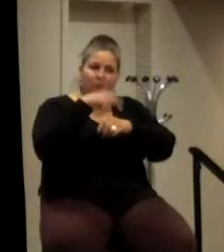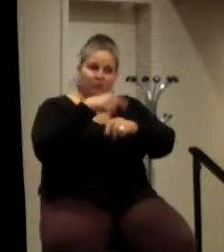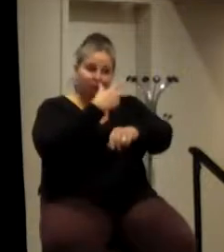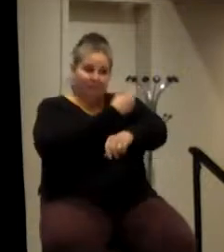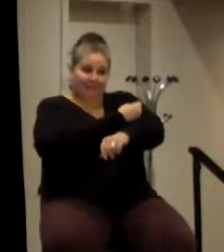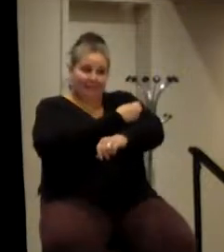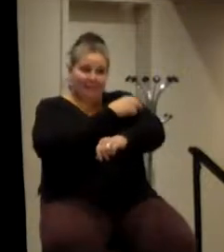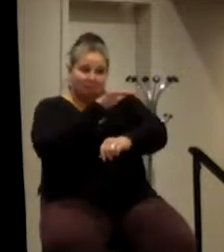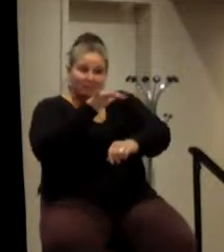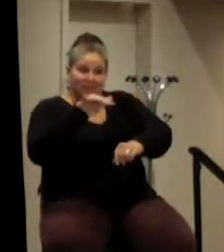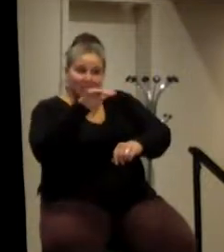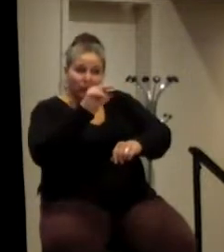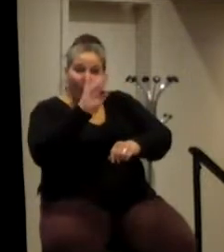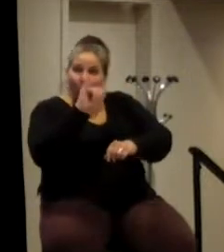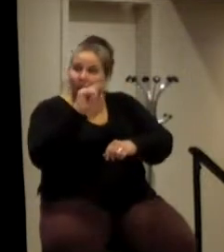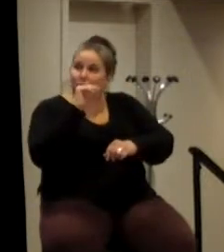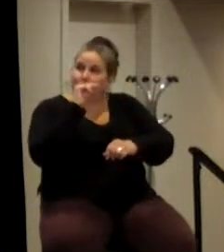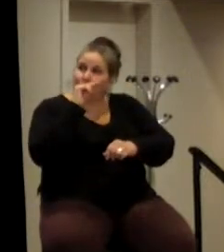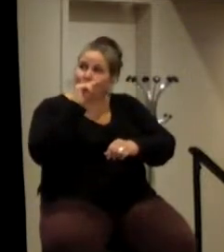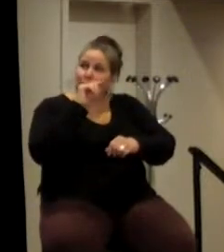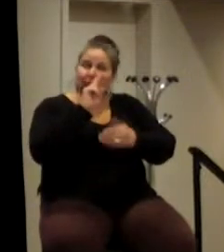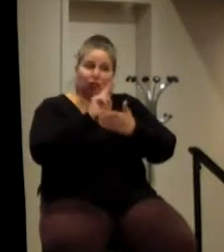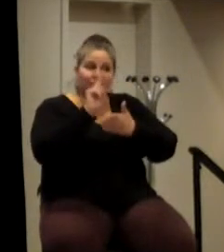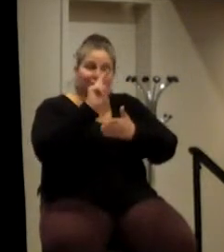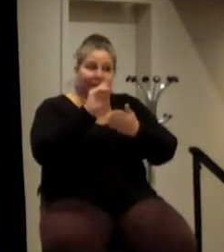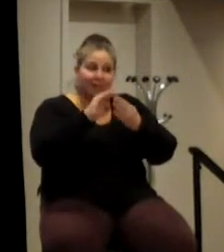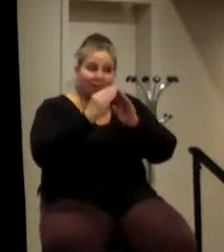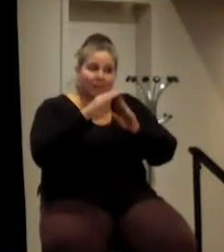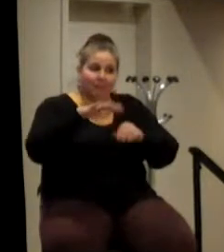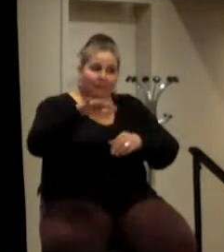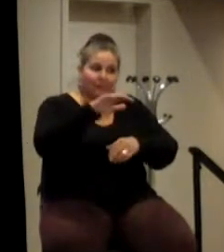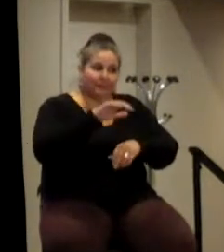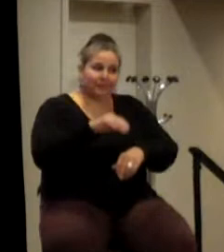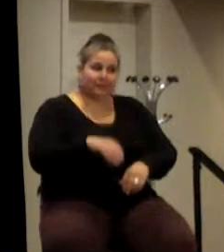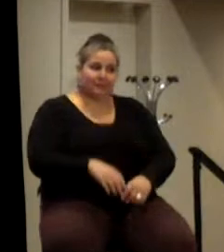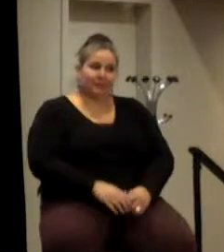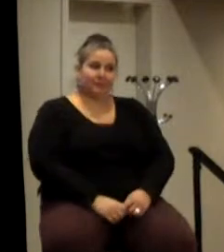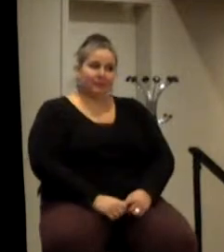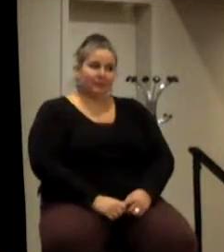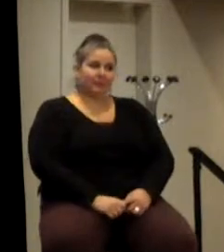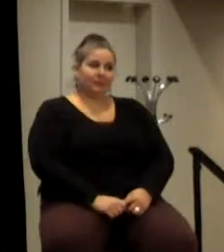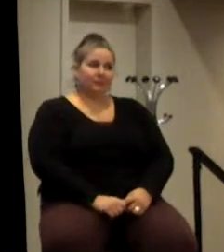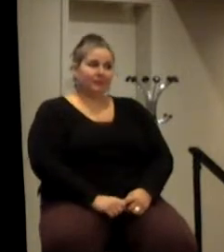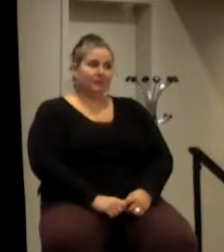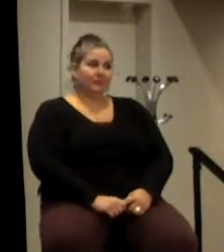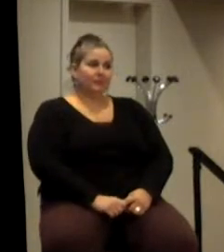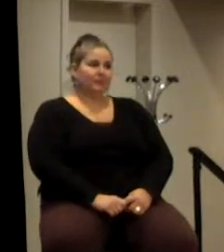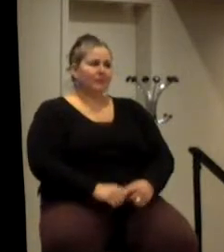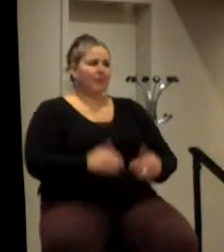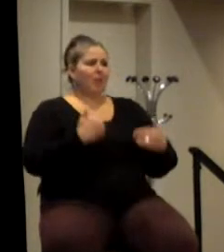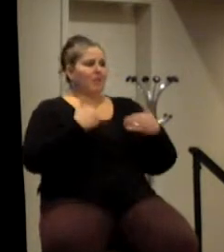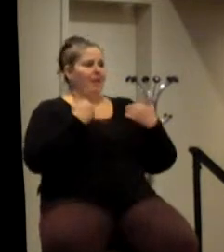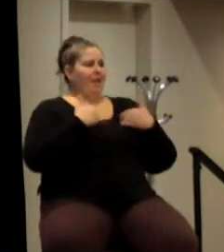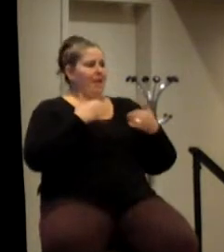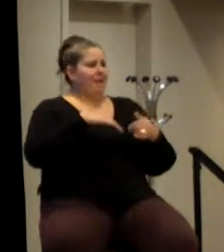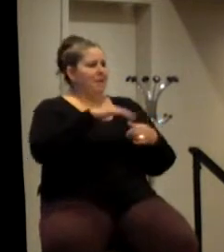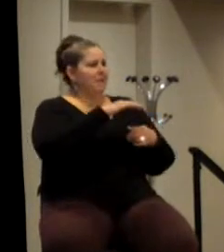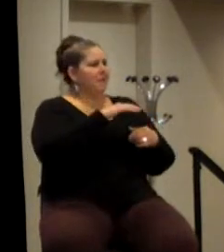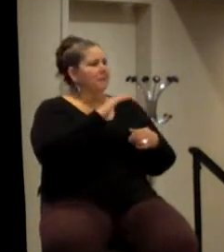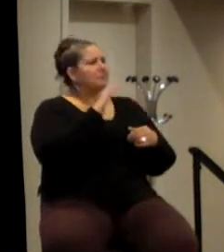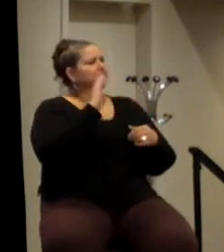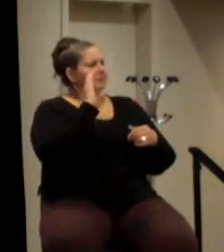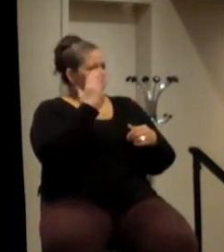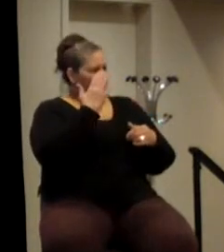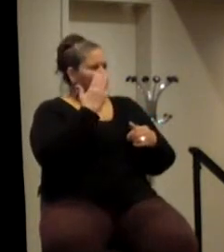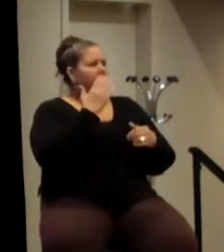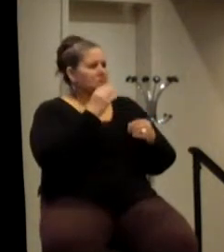becomes to the point where you see younger people becoming eligible, certainly it would make sense for us to have a vaccination site there,